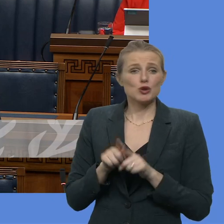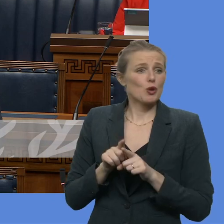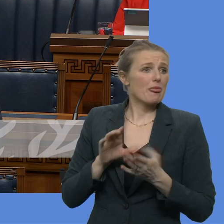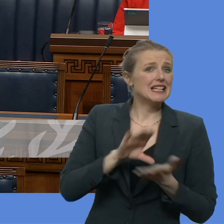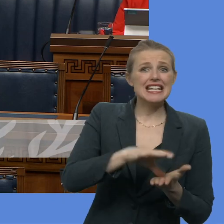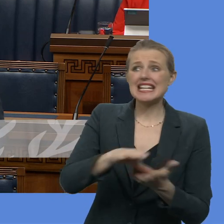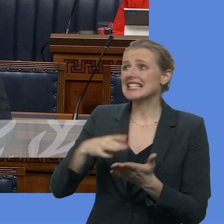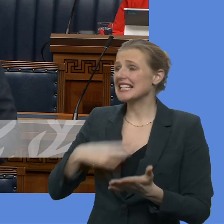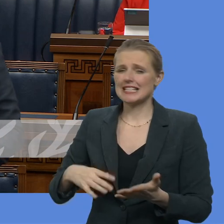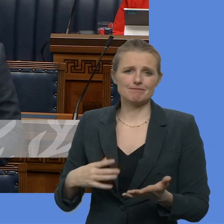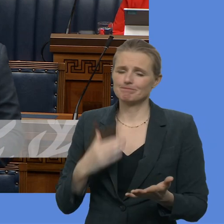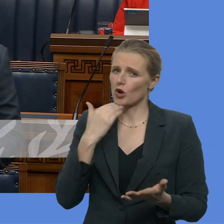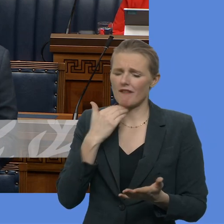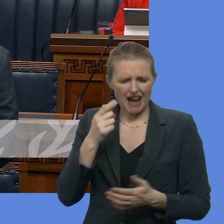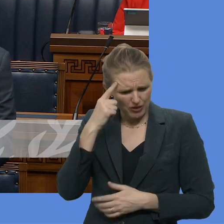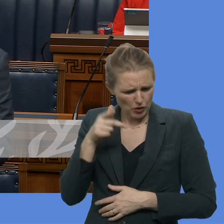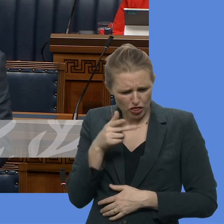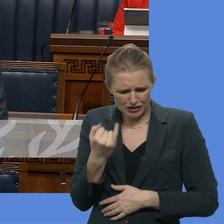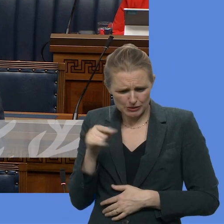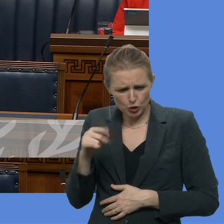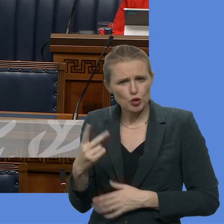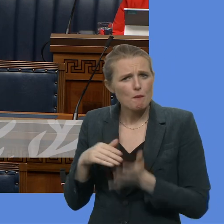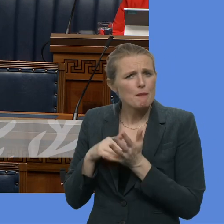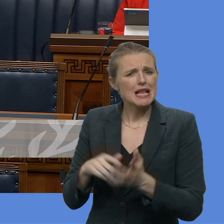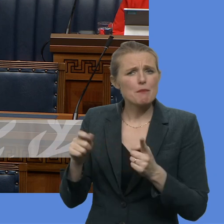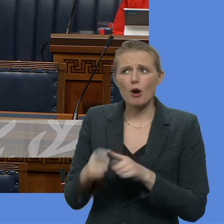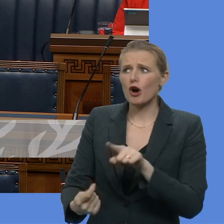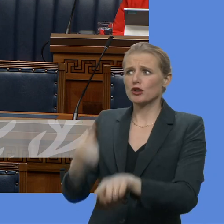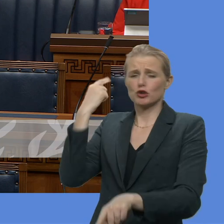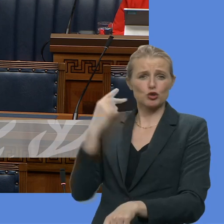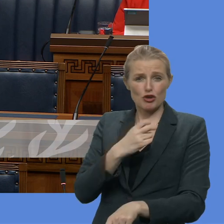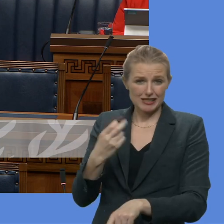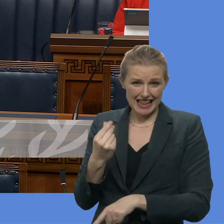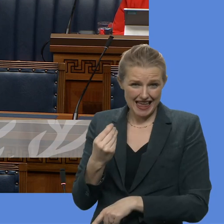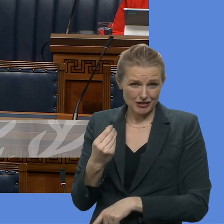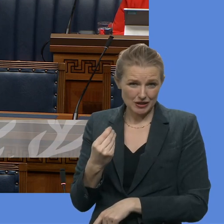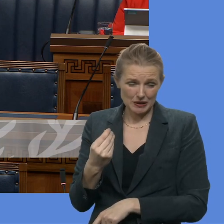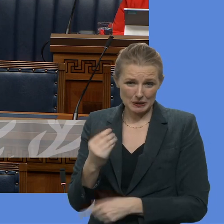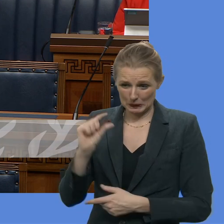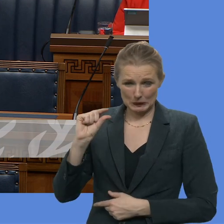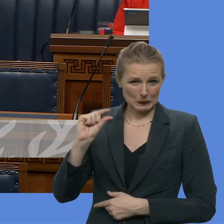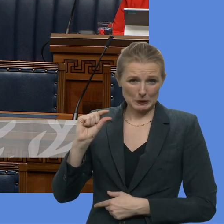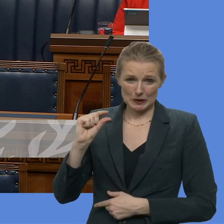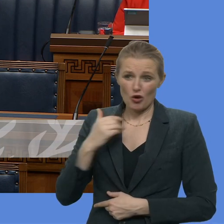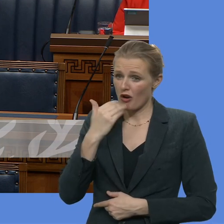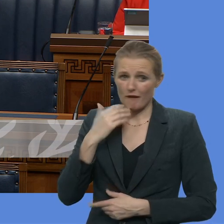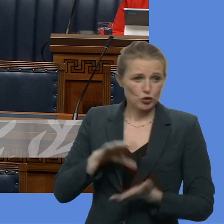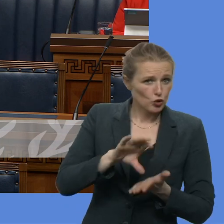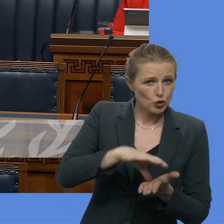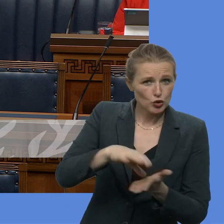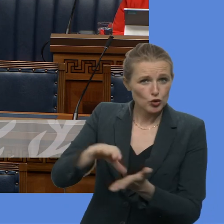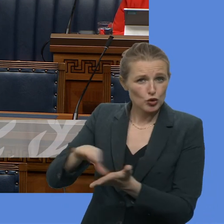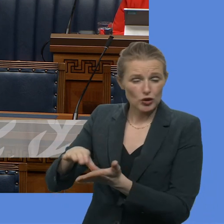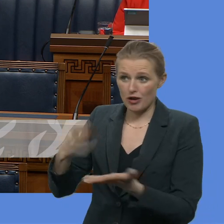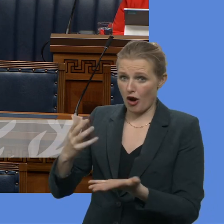was a small enough pot of £36.2 million in 2011. I think that is an even smaller amount